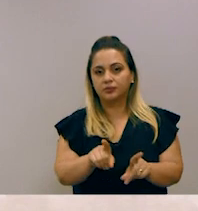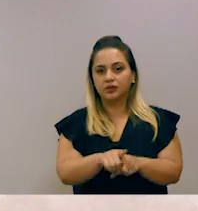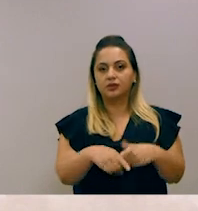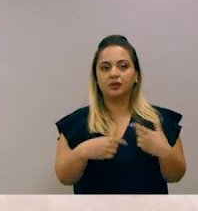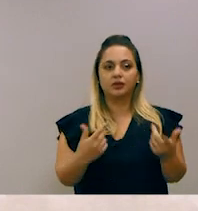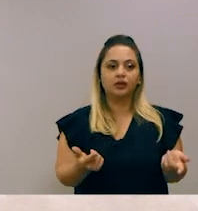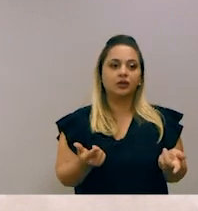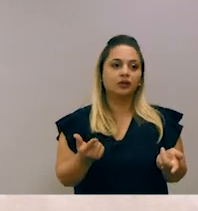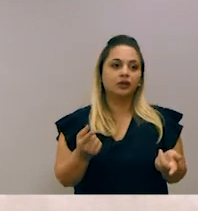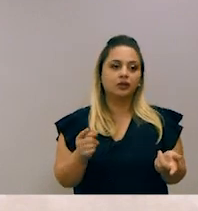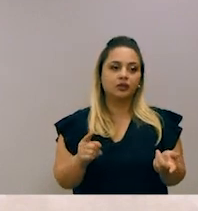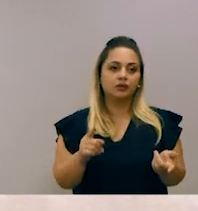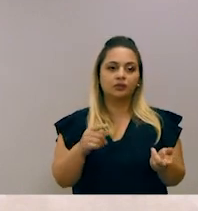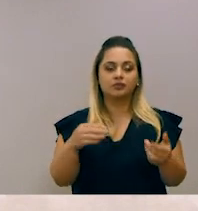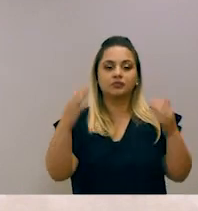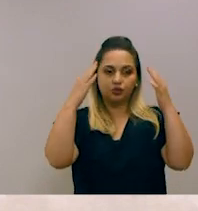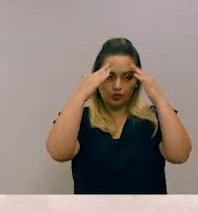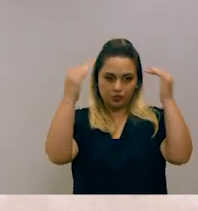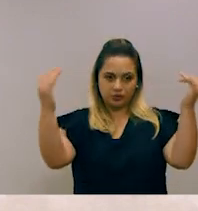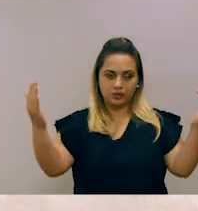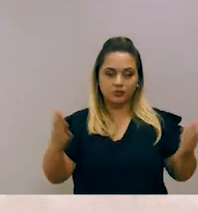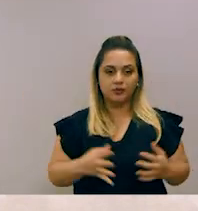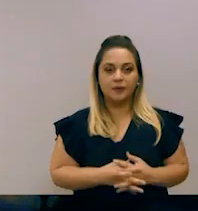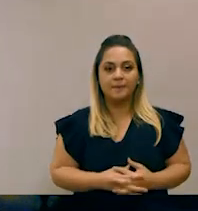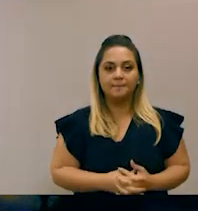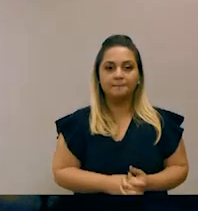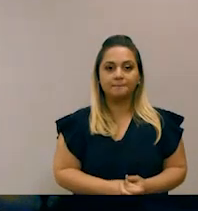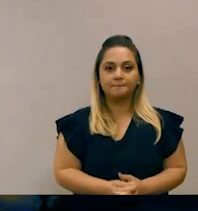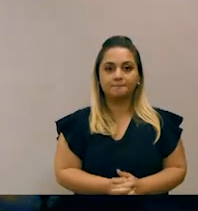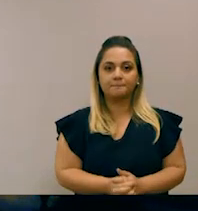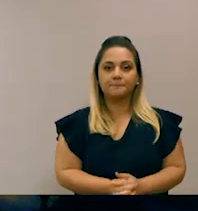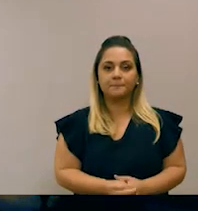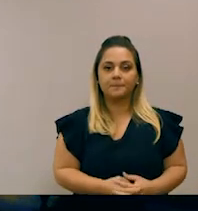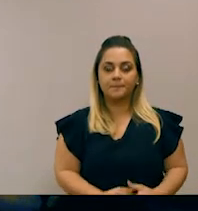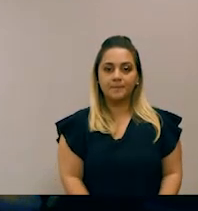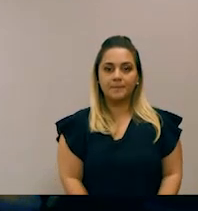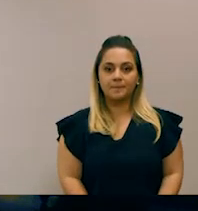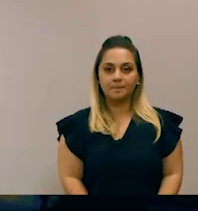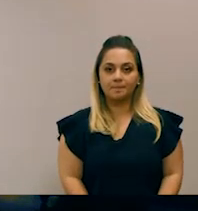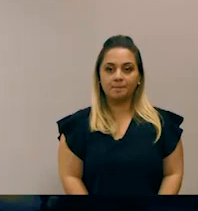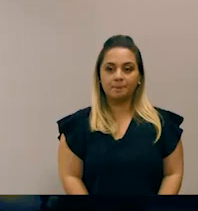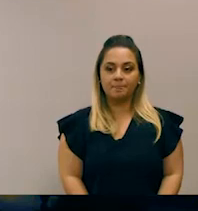and the purple ones are the ones that were successful.